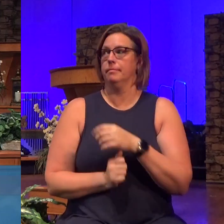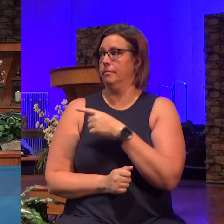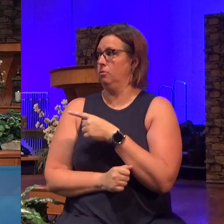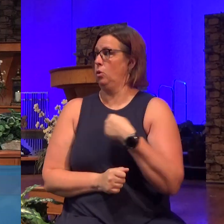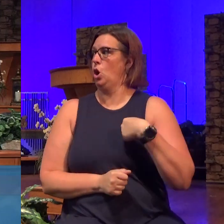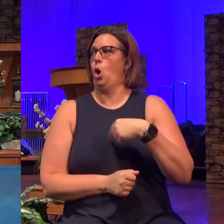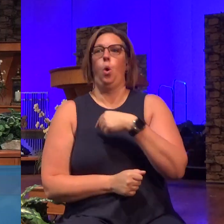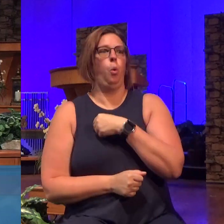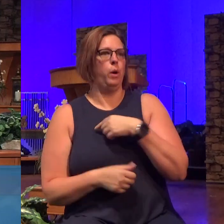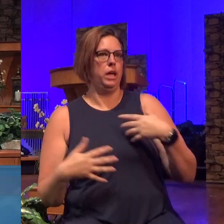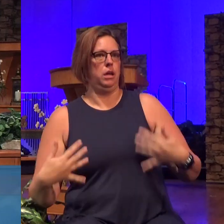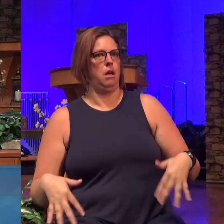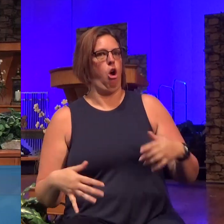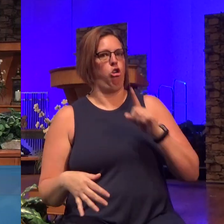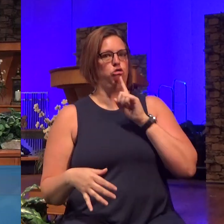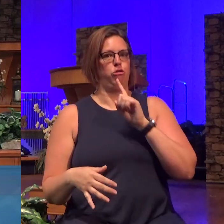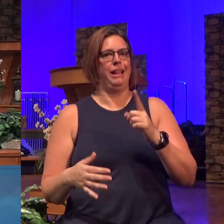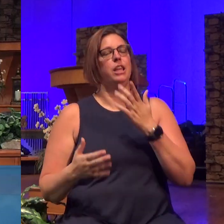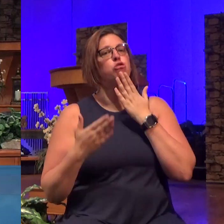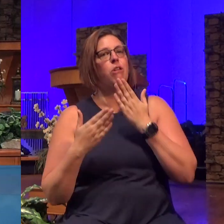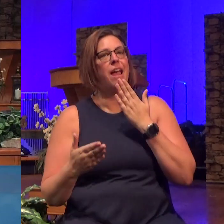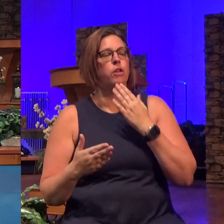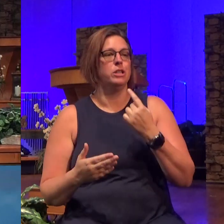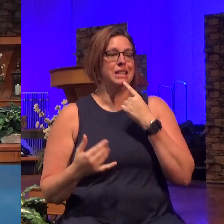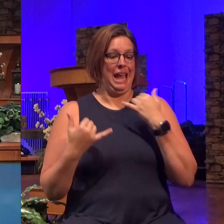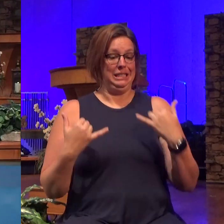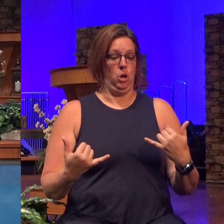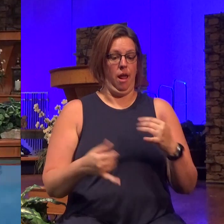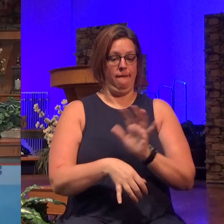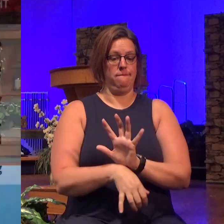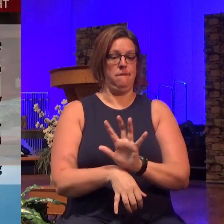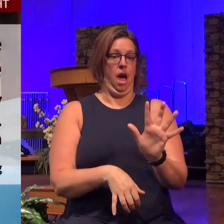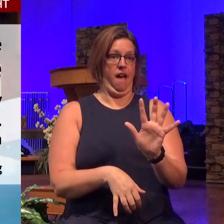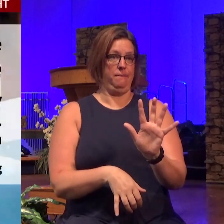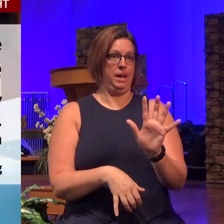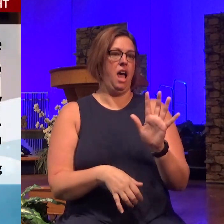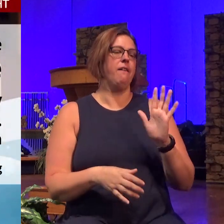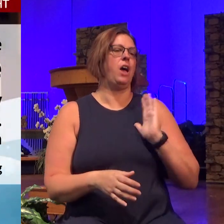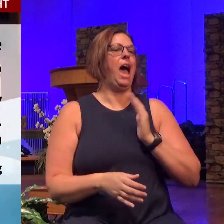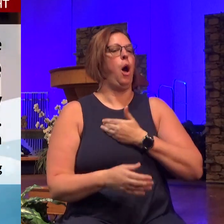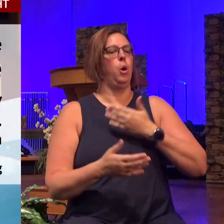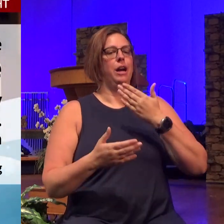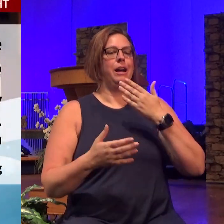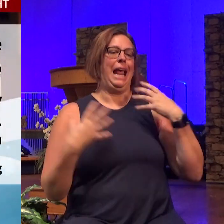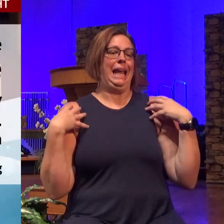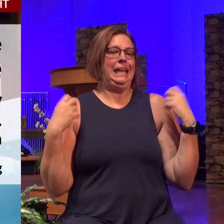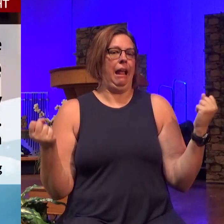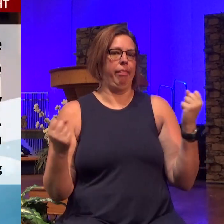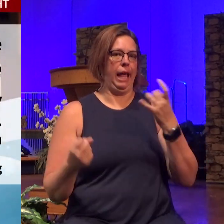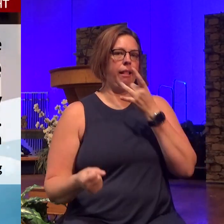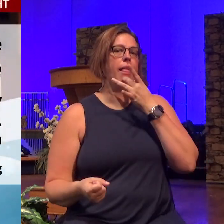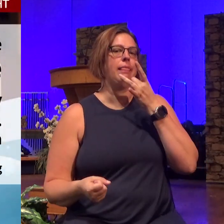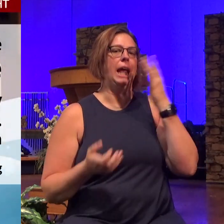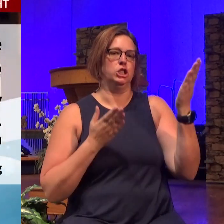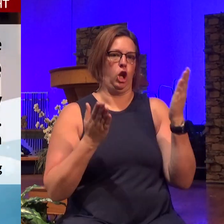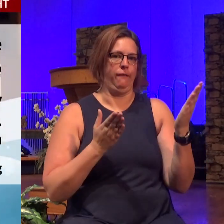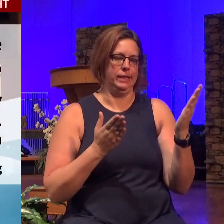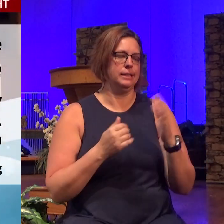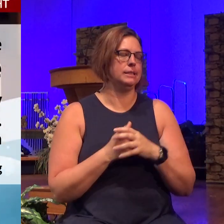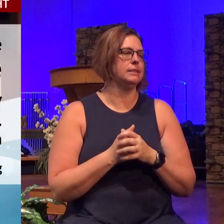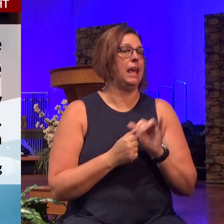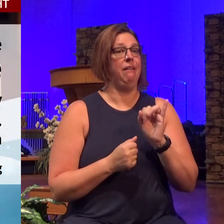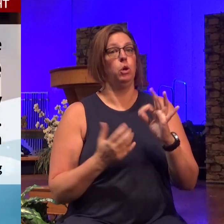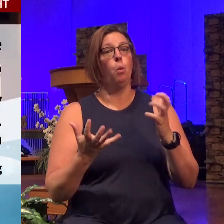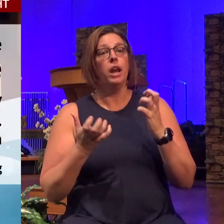very grateful to say that tonight is our Healing Light service at 5 p.m. over in the Vote Auditorium. Reverend Kay Johnson will be facilitating. If you